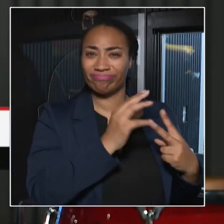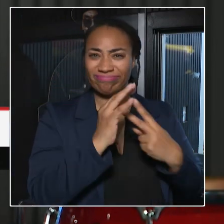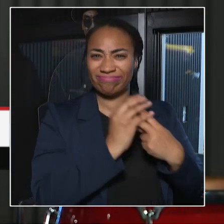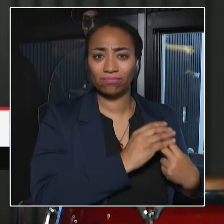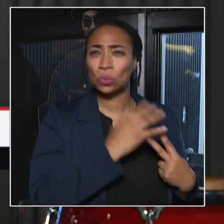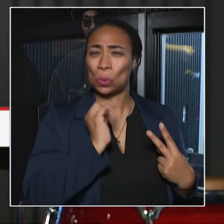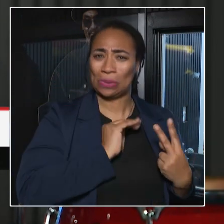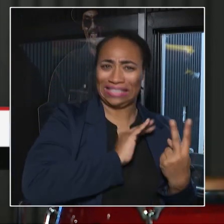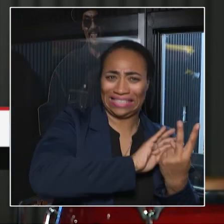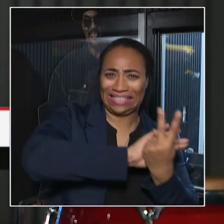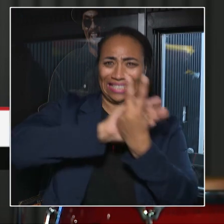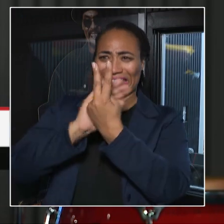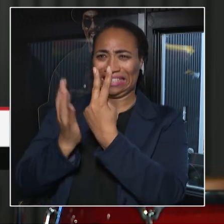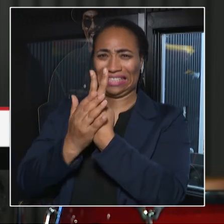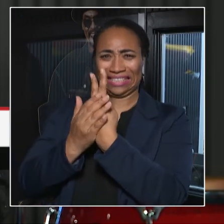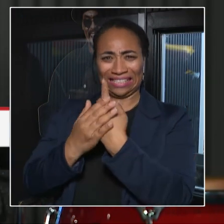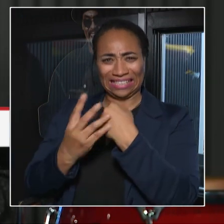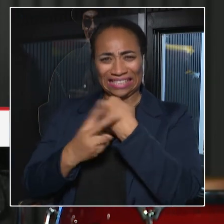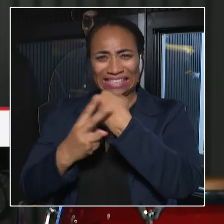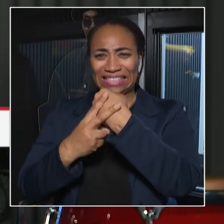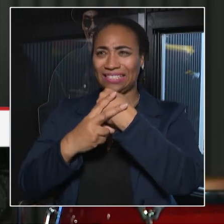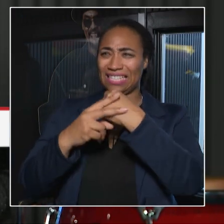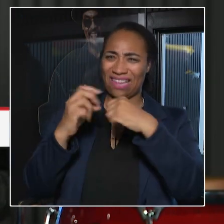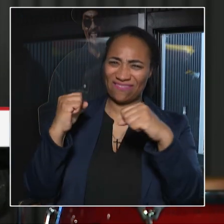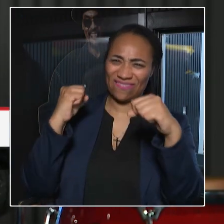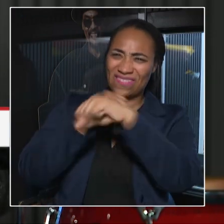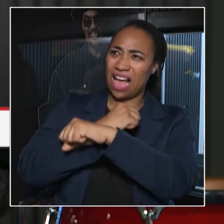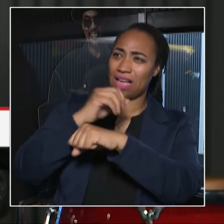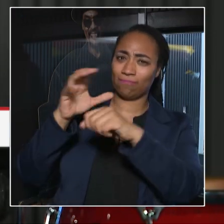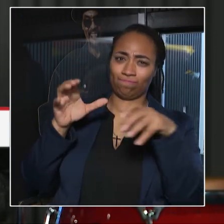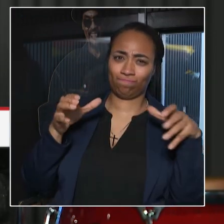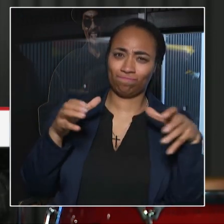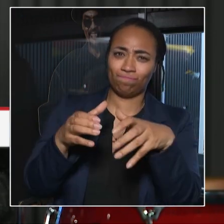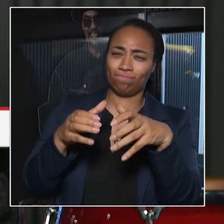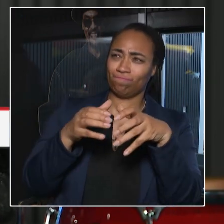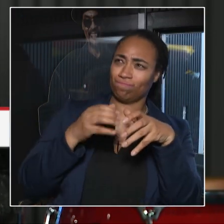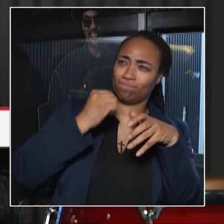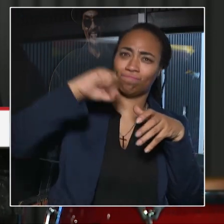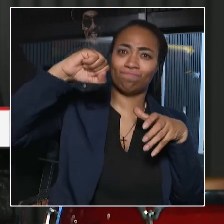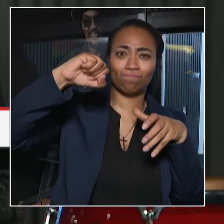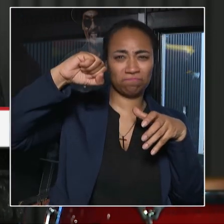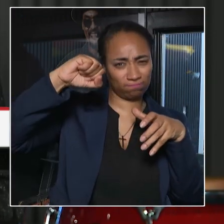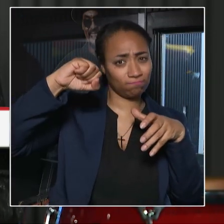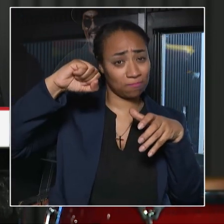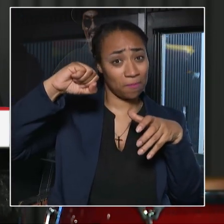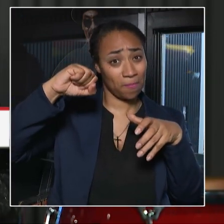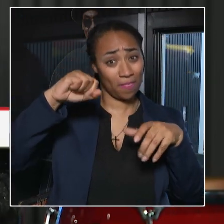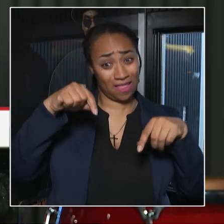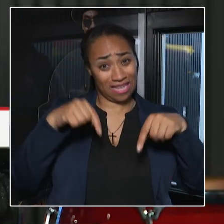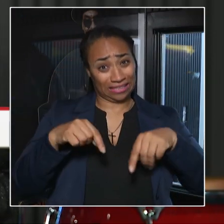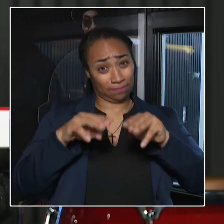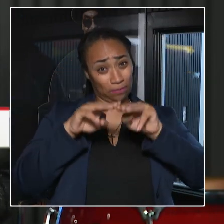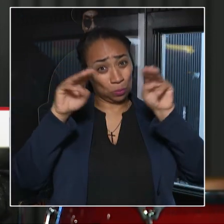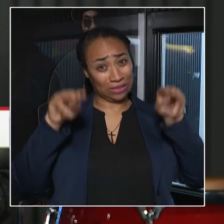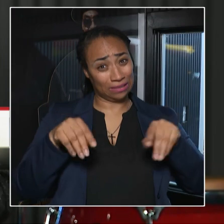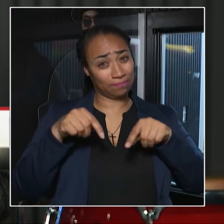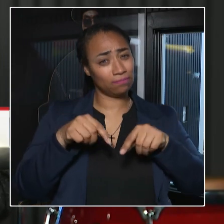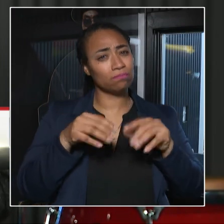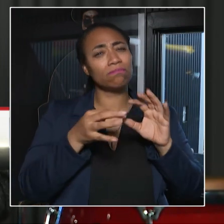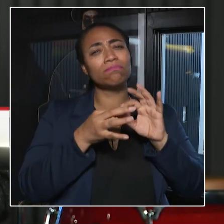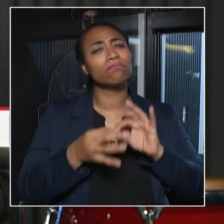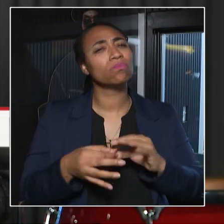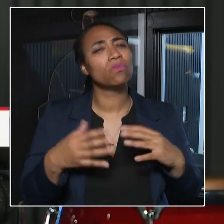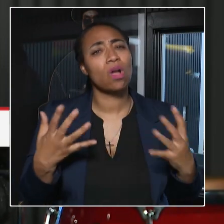for it. So this museum is a reminder that go-go is more than music, it's culture, it's a history,